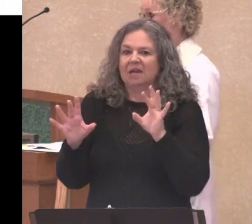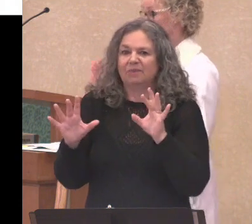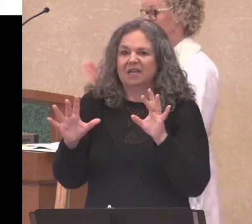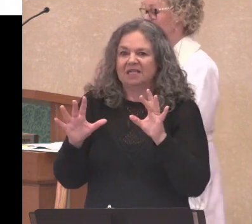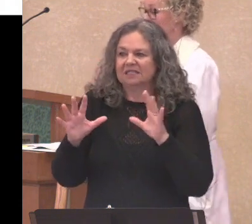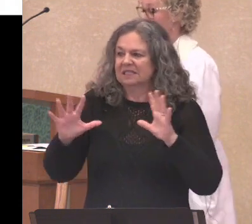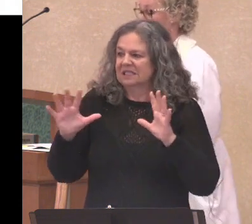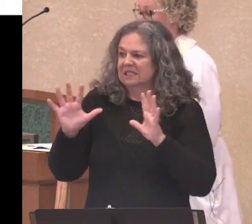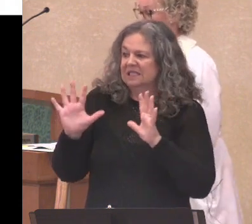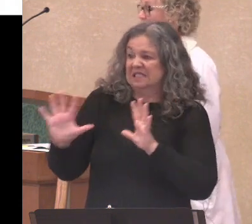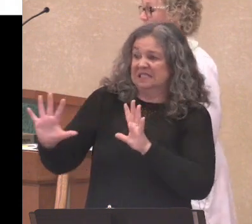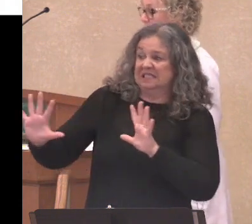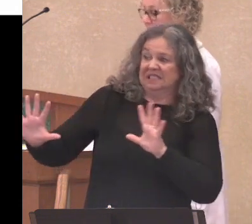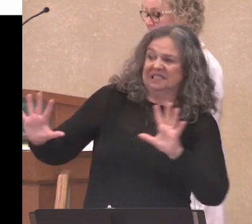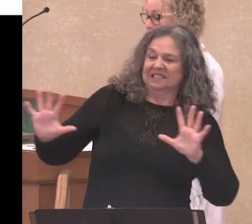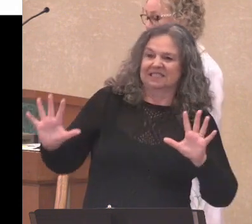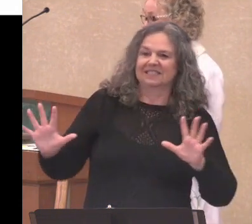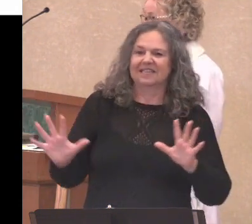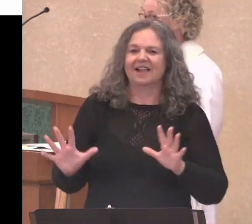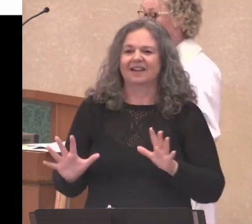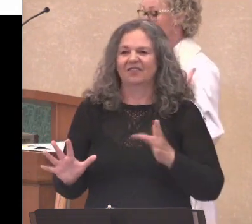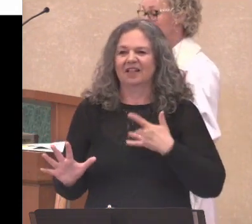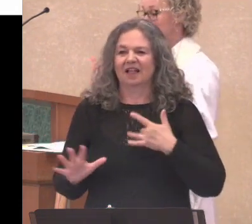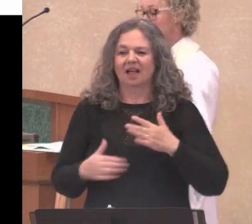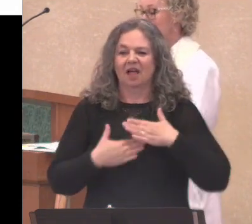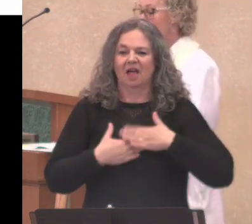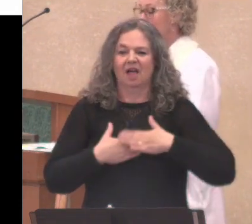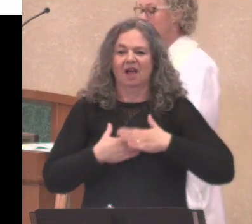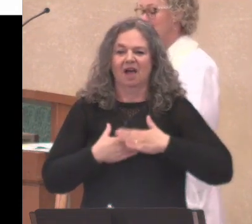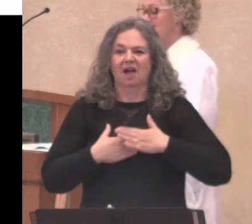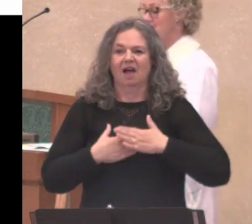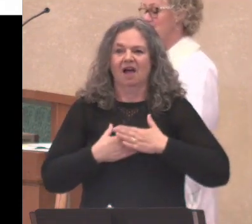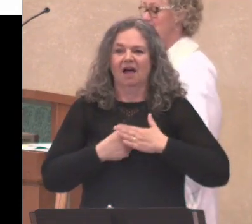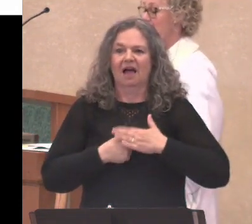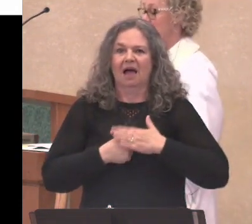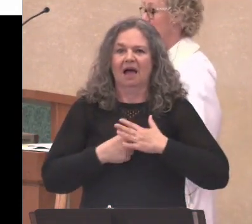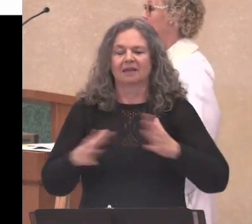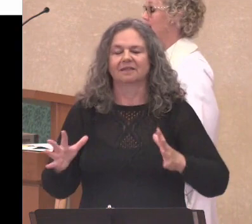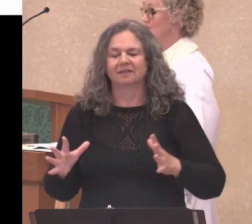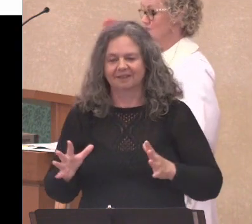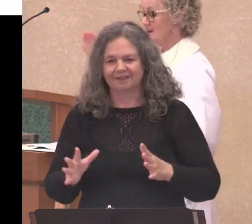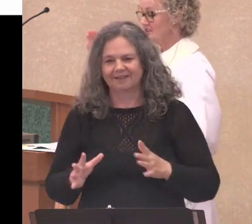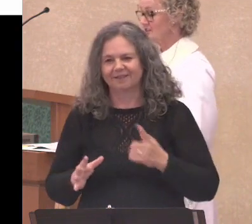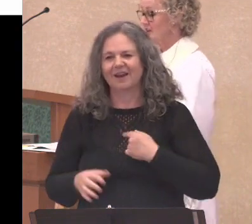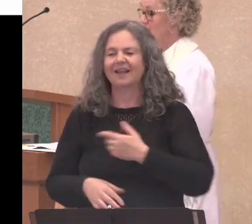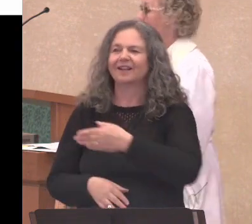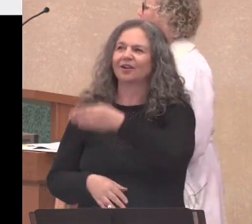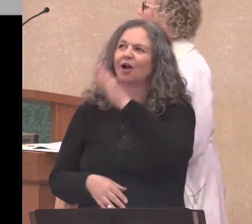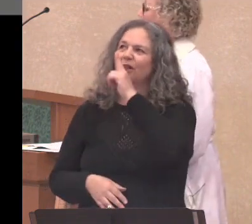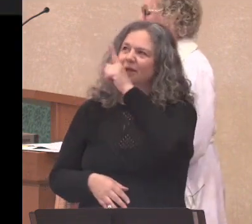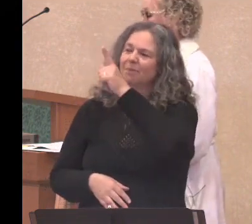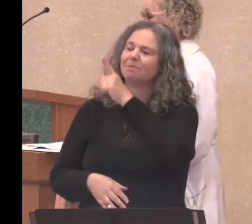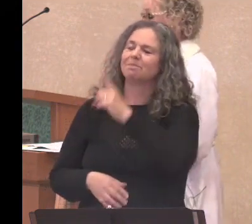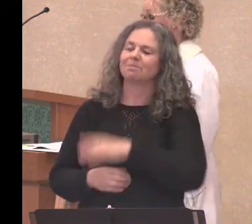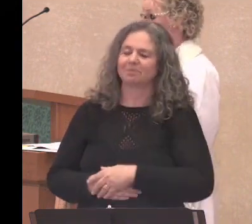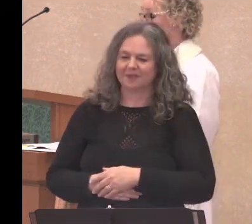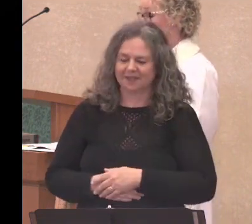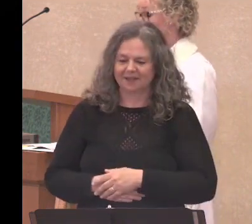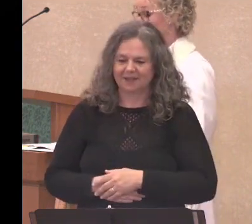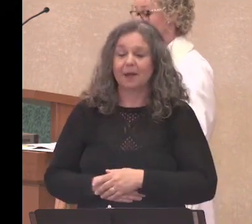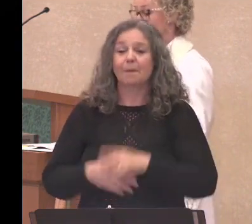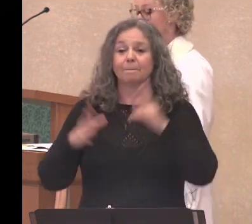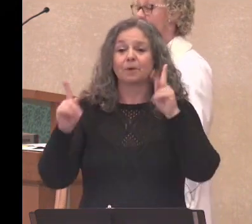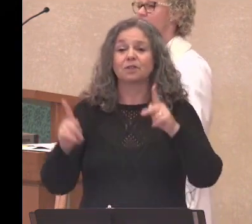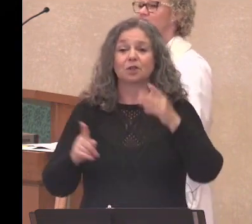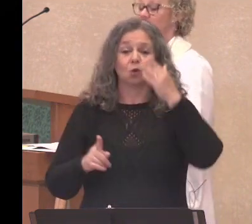Yeah, especially after COVID, right? But by calling God the God of my right, the person recognizes